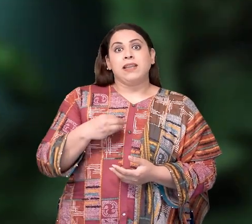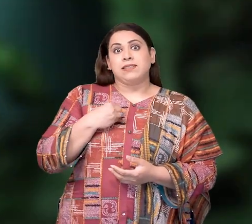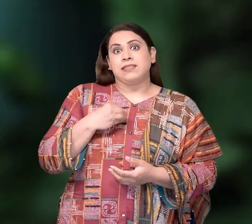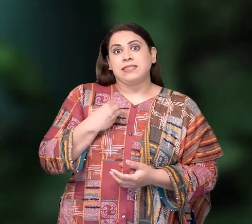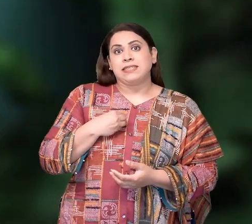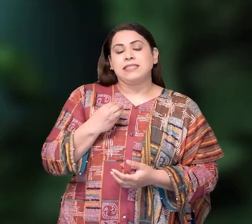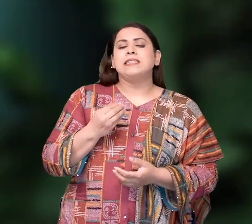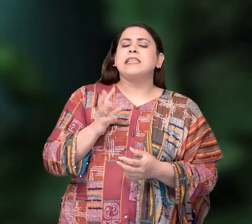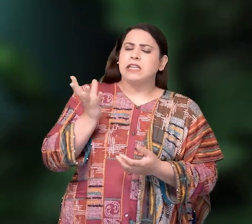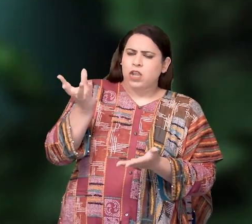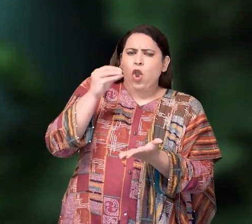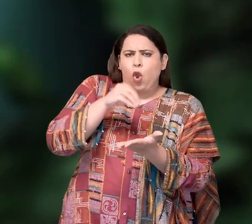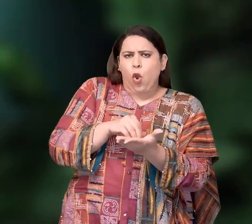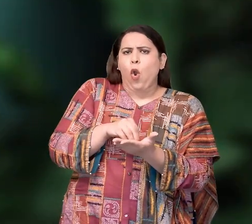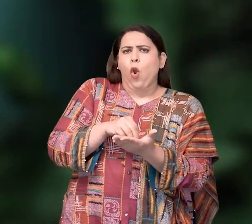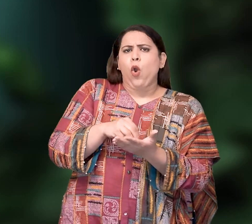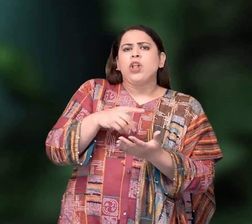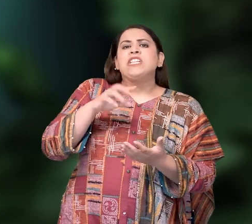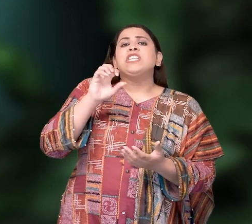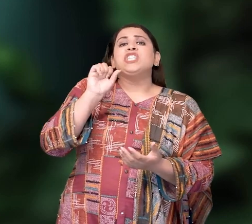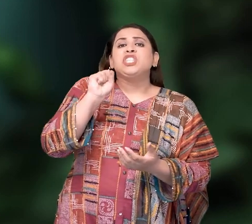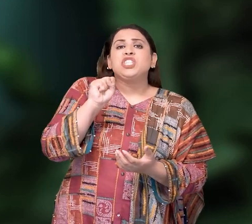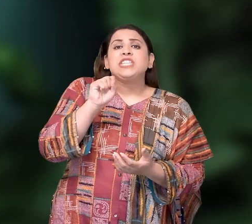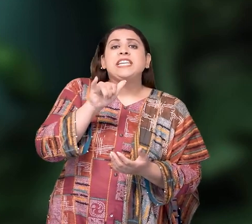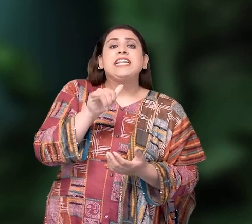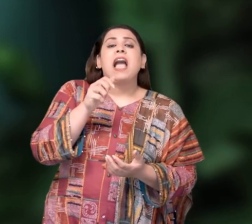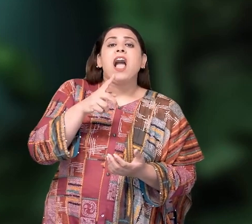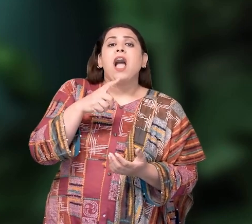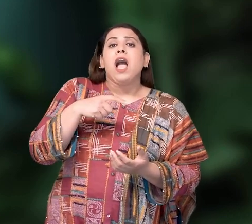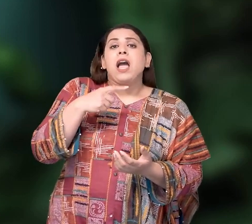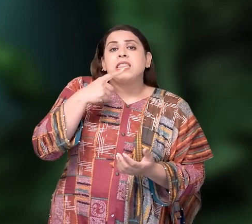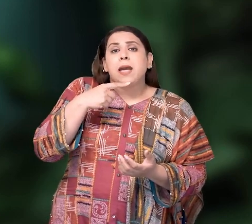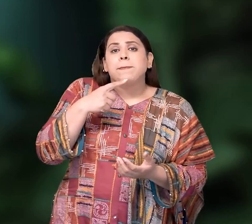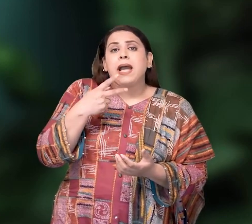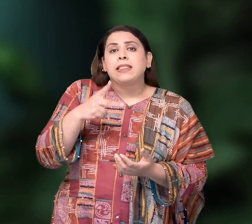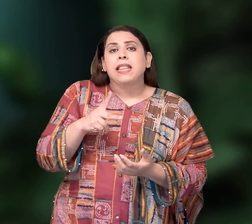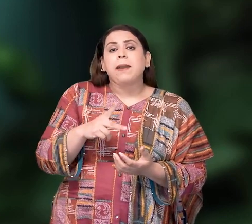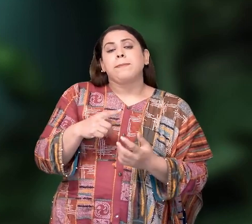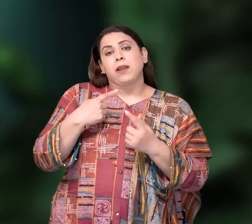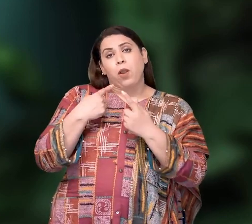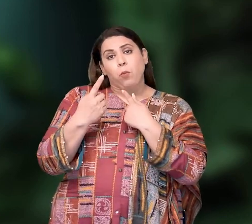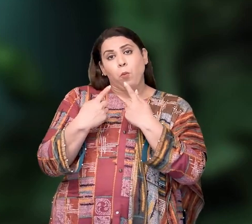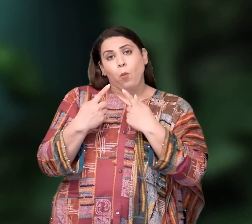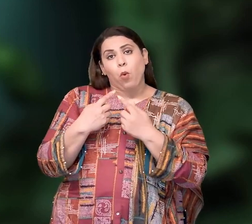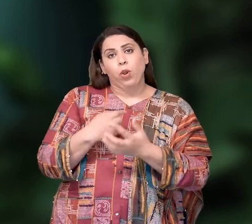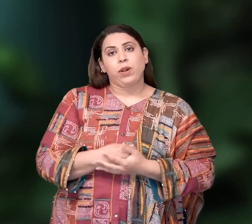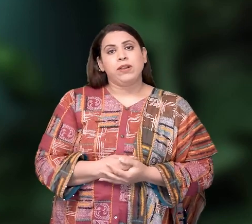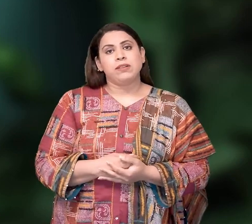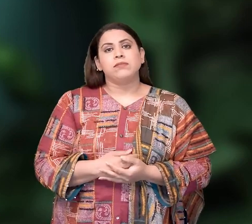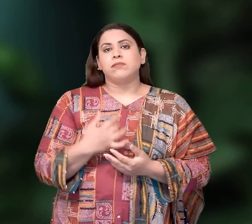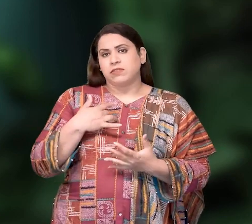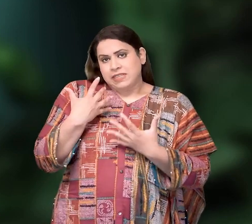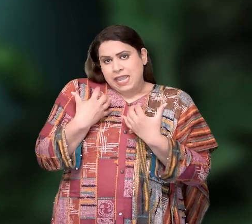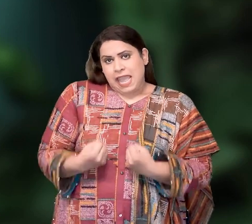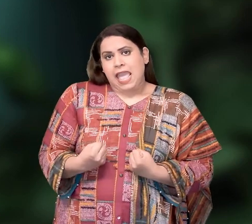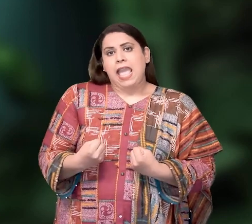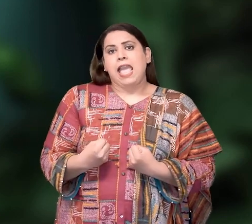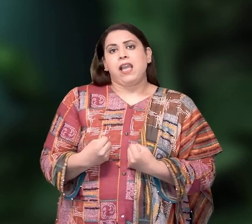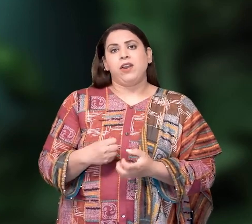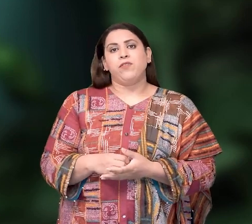Interestingly, there is also the language of Sheena, which we also had an intimate who spoke that. We